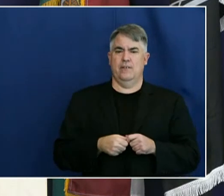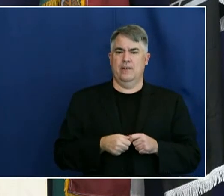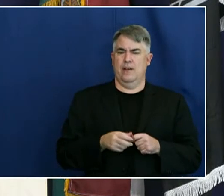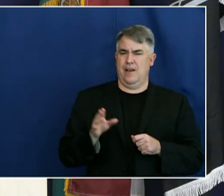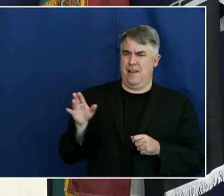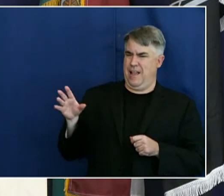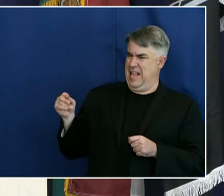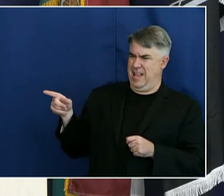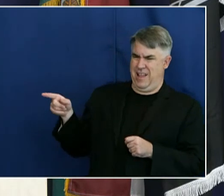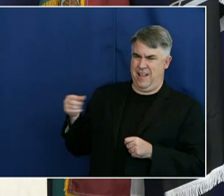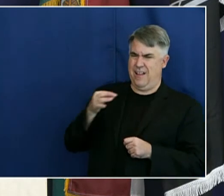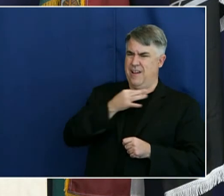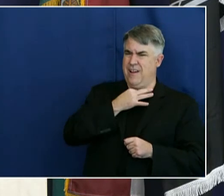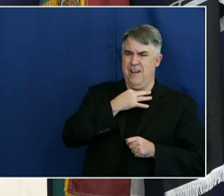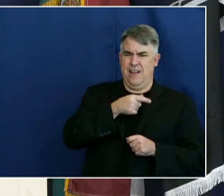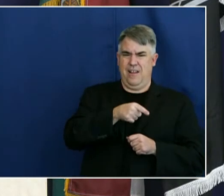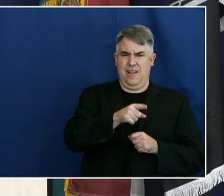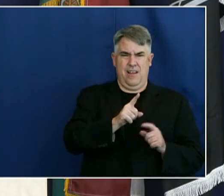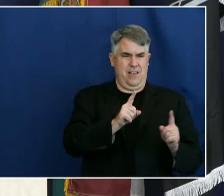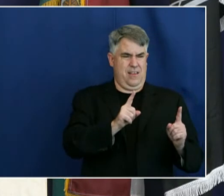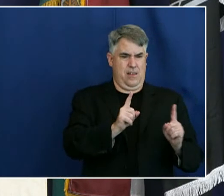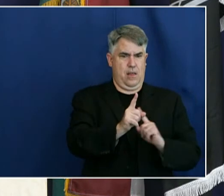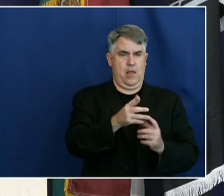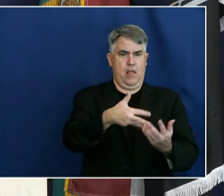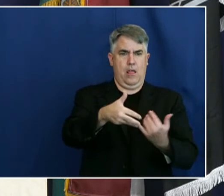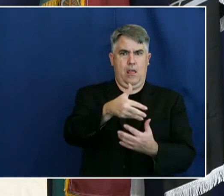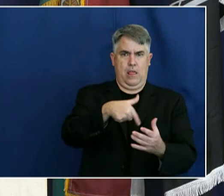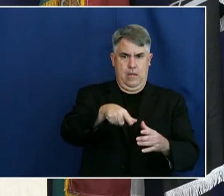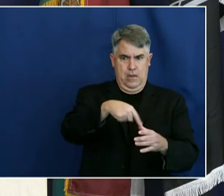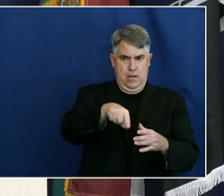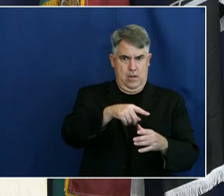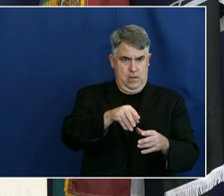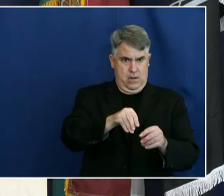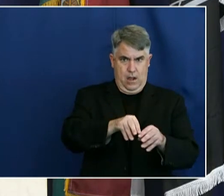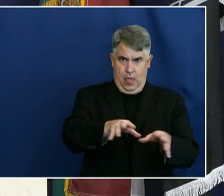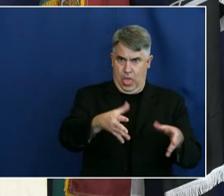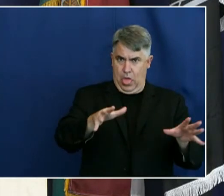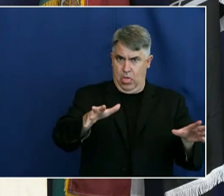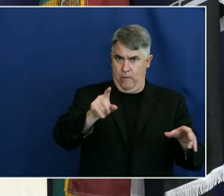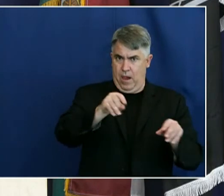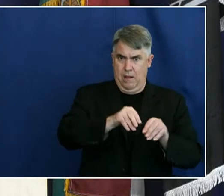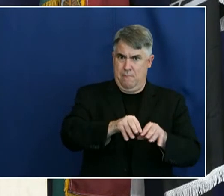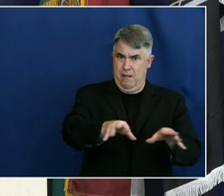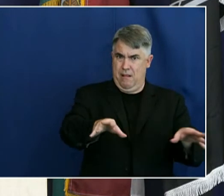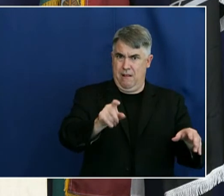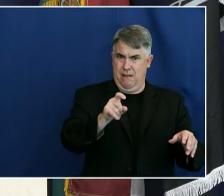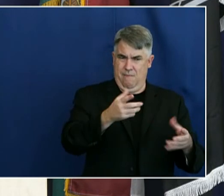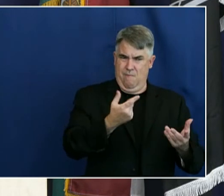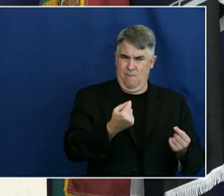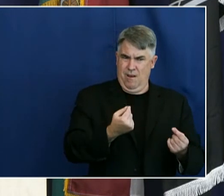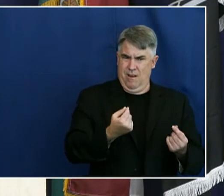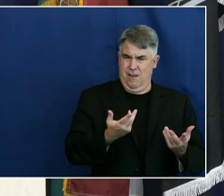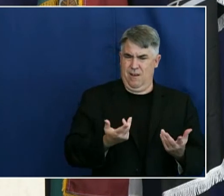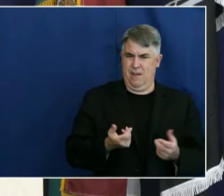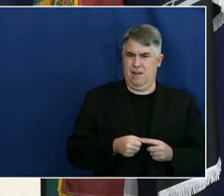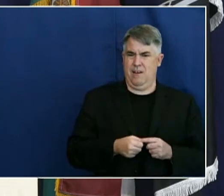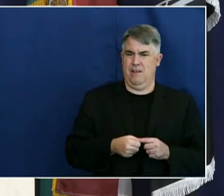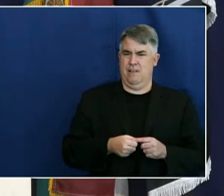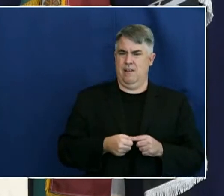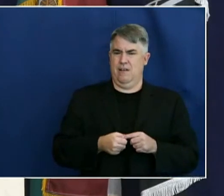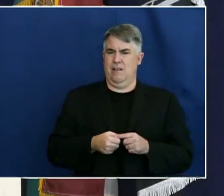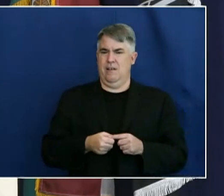contacts each of these 2 individuals were found to have had during contact tracing and kind of what you've done with those close